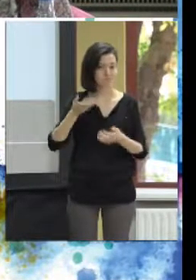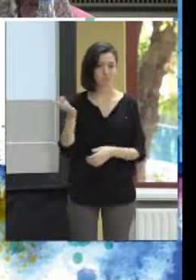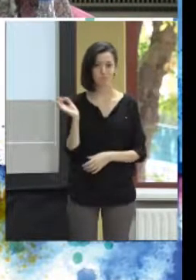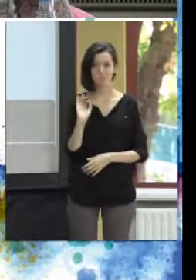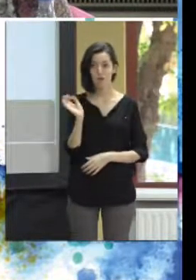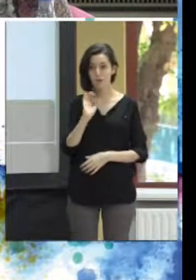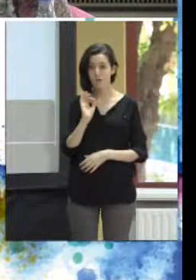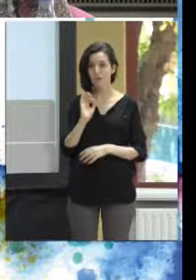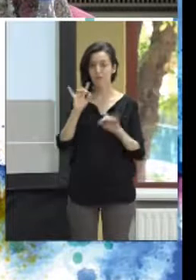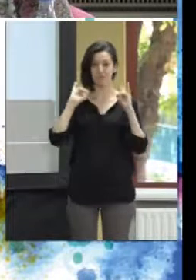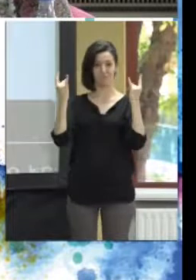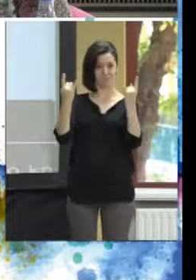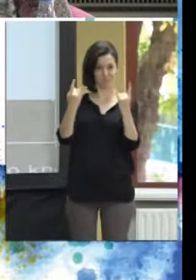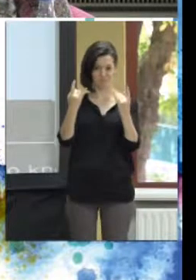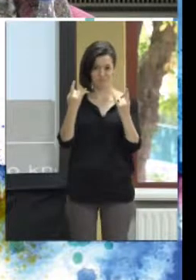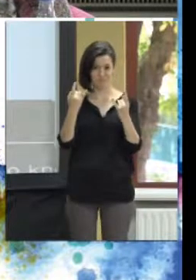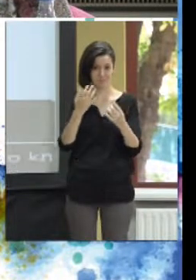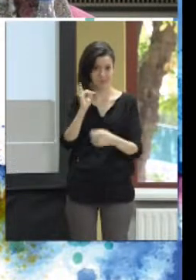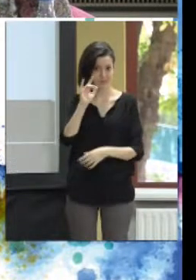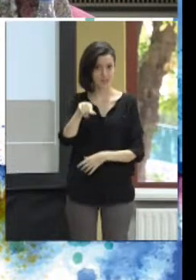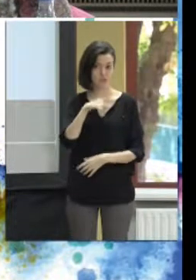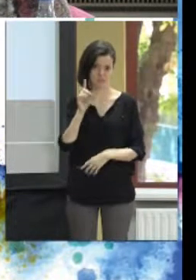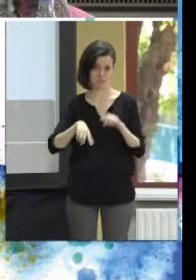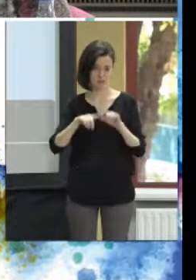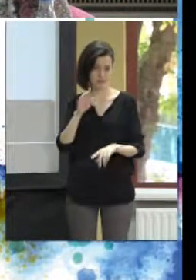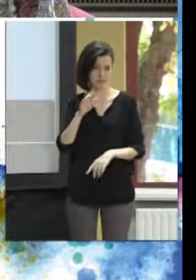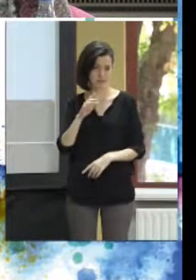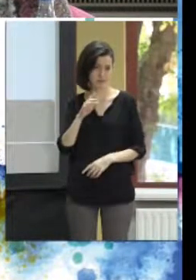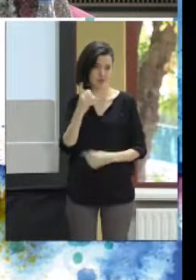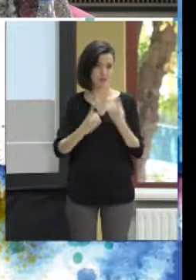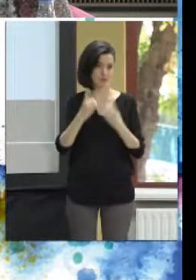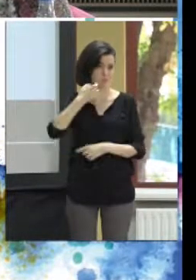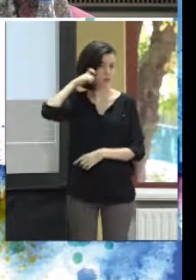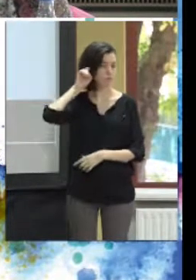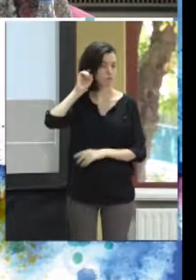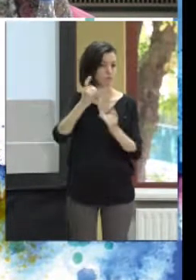translation, or if there are subtitles, or if there are magnetic